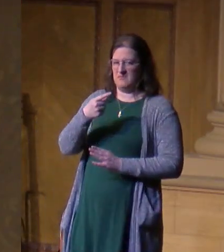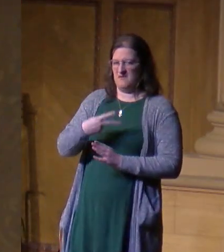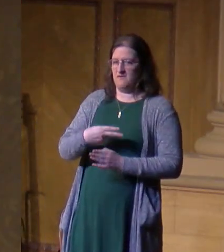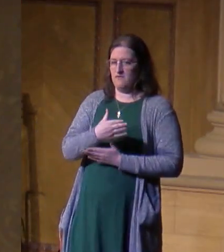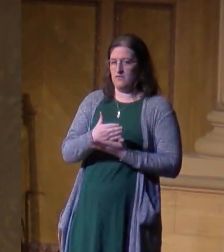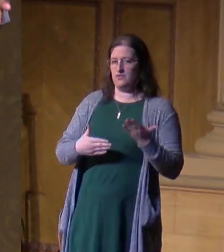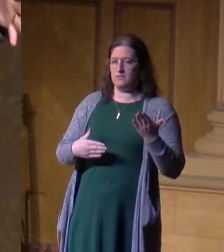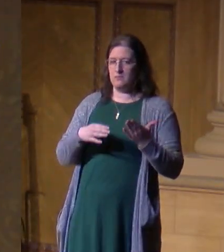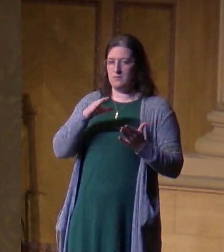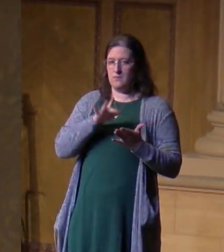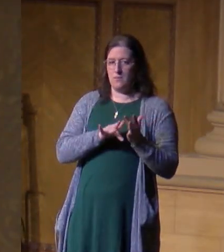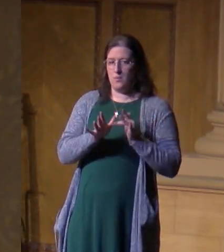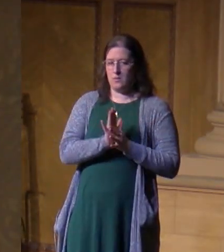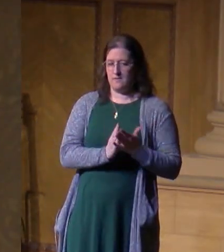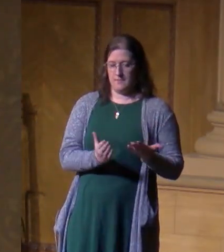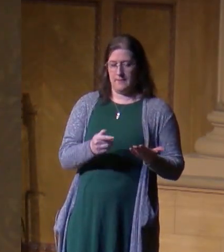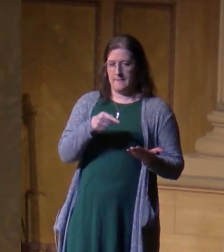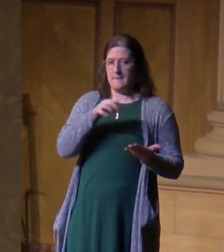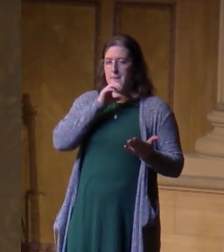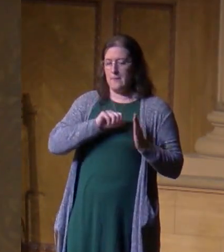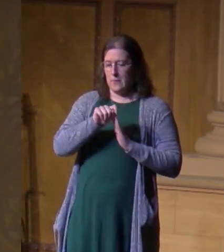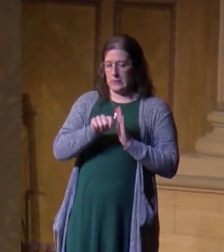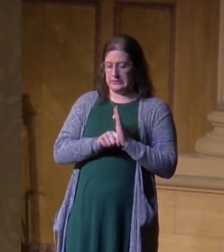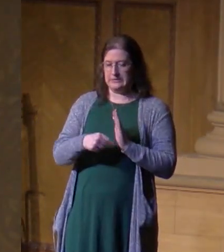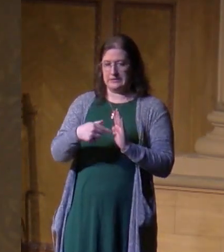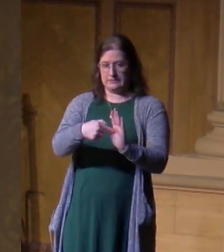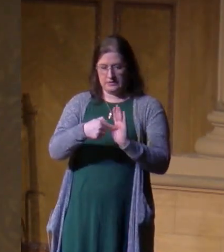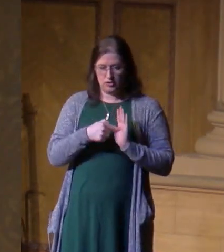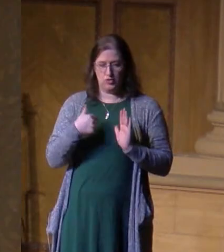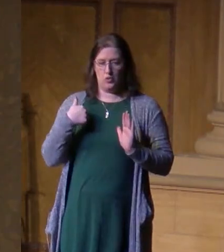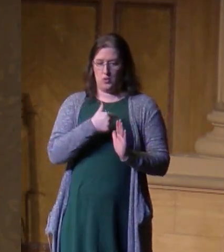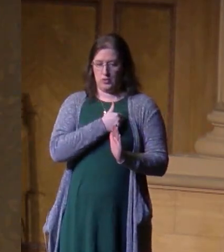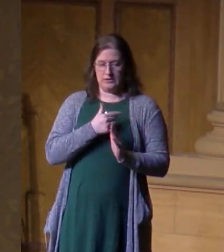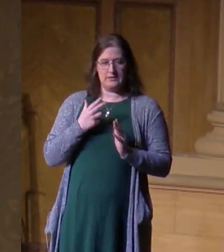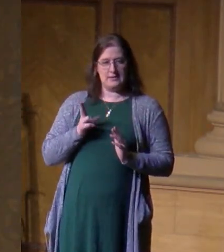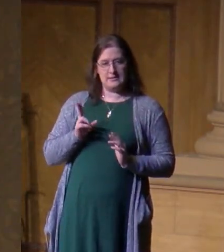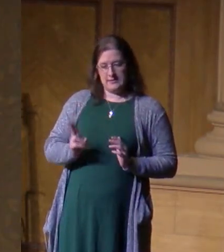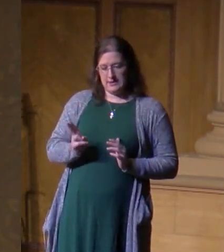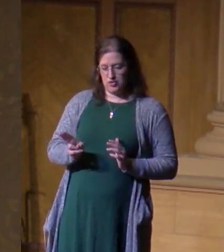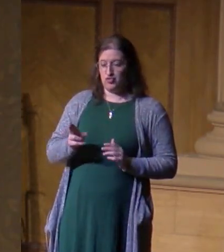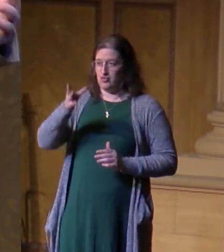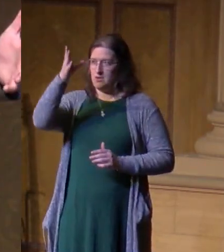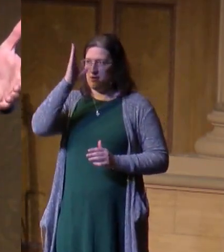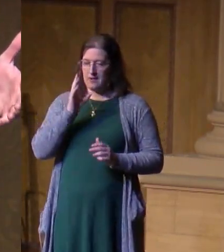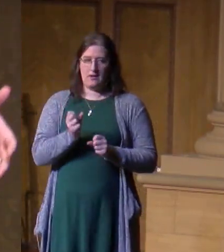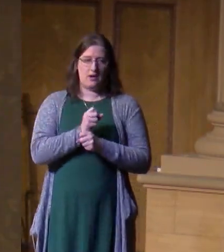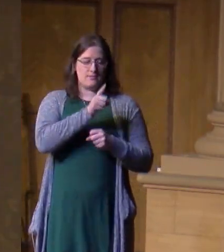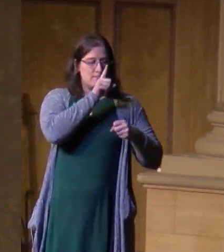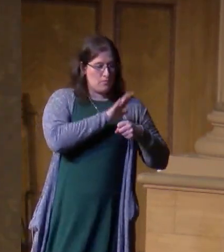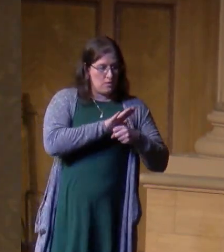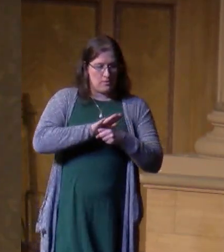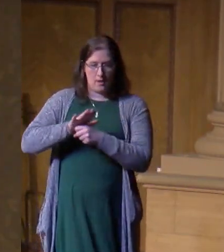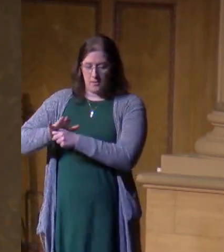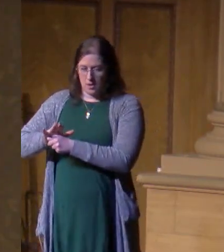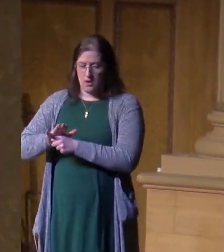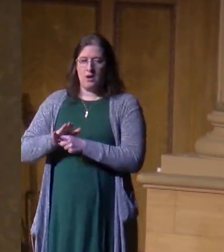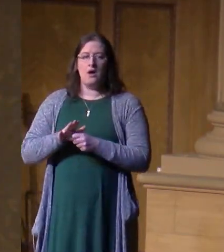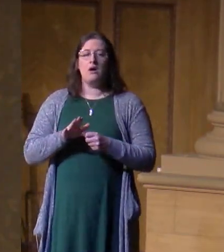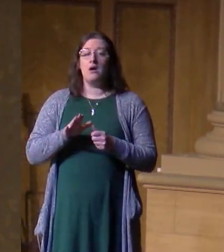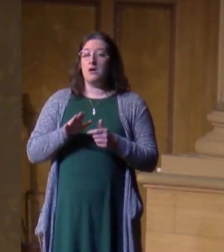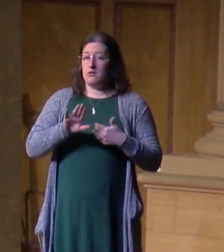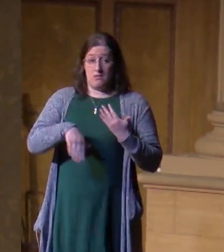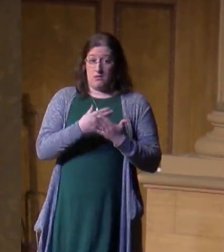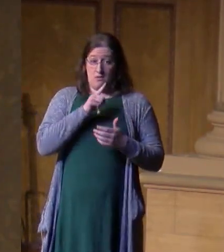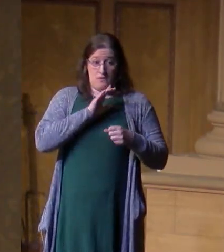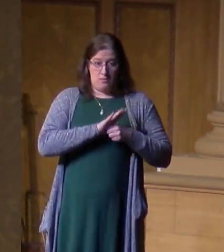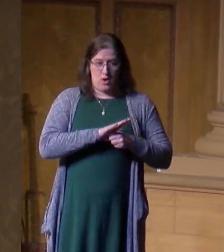The Old Testament tells the story of redemptive history, this history in which God makes many promises to his people, and all